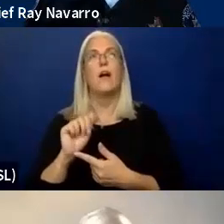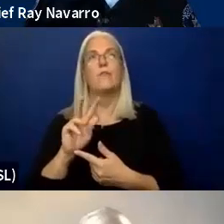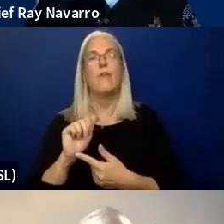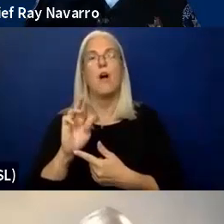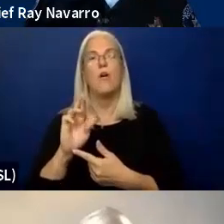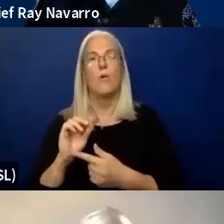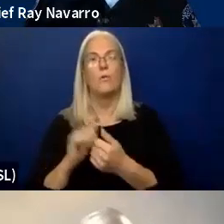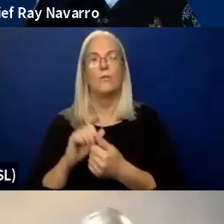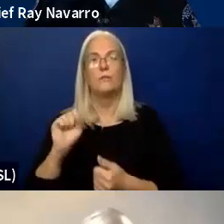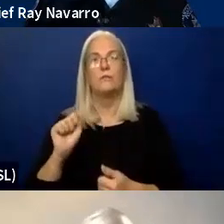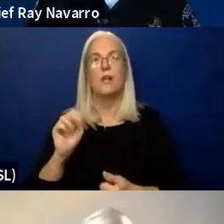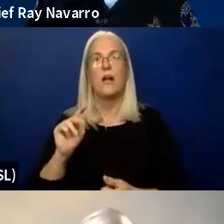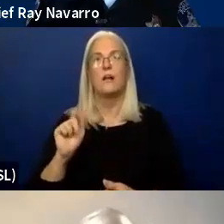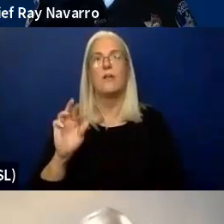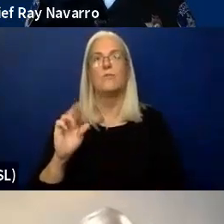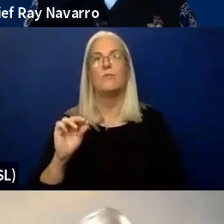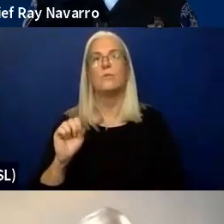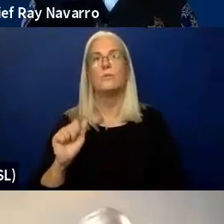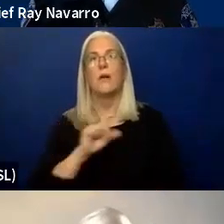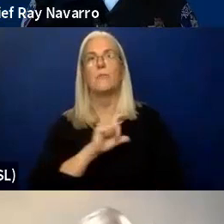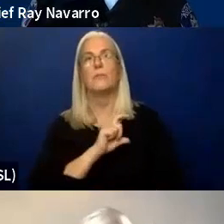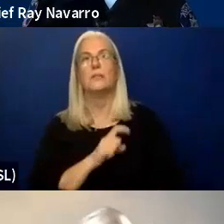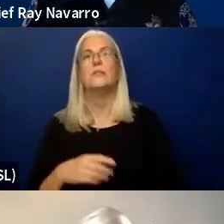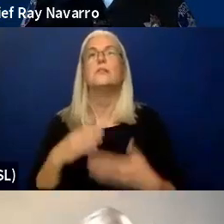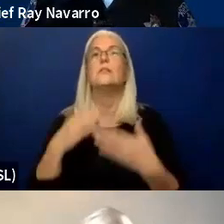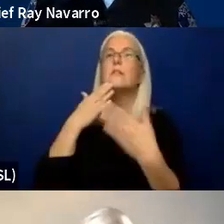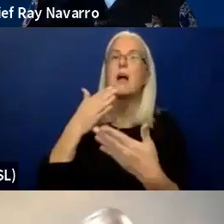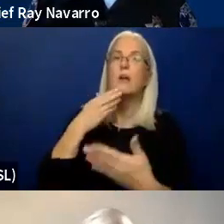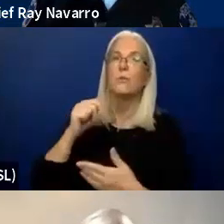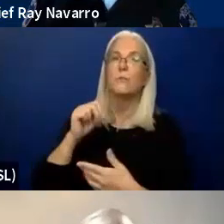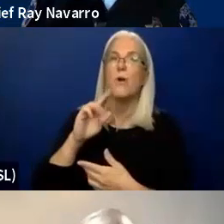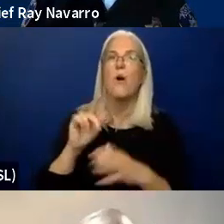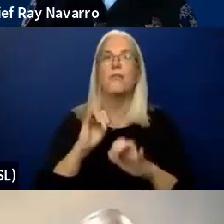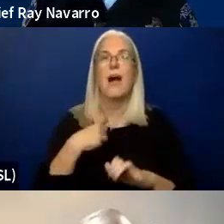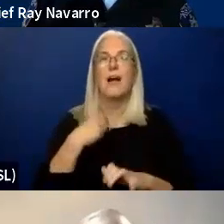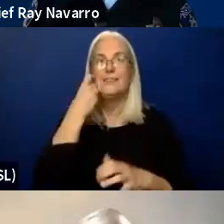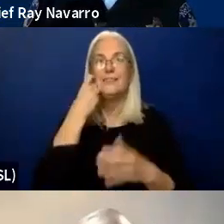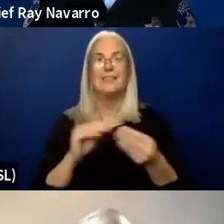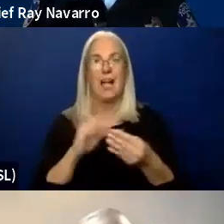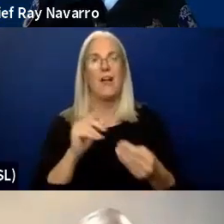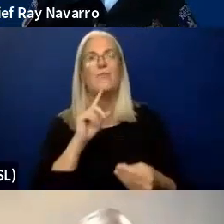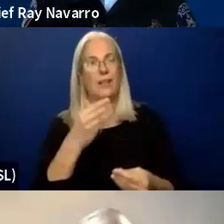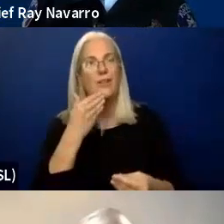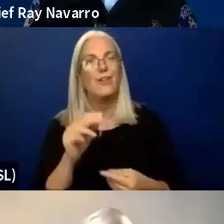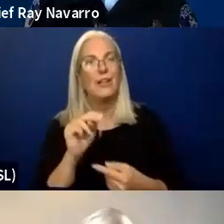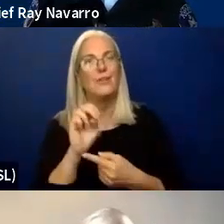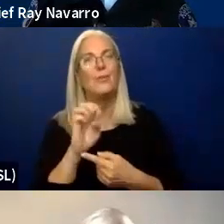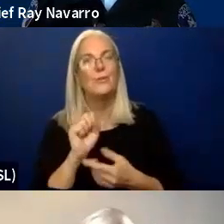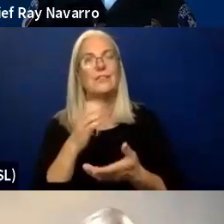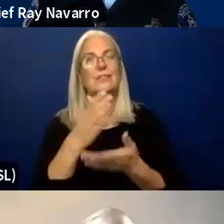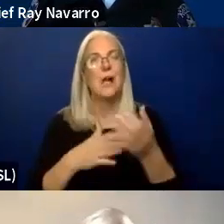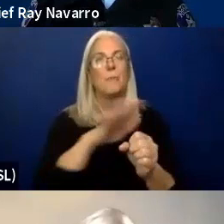news with some of the areas that have been downgraded to warnings out of